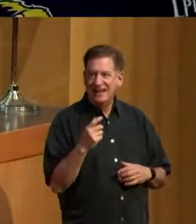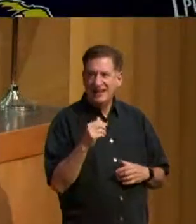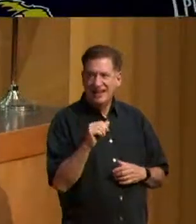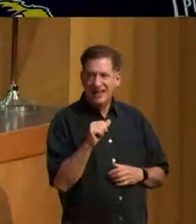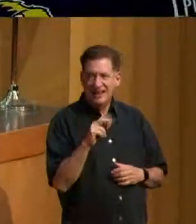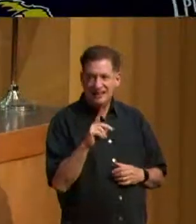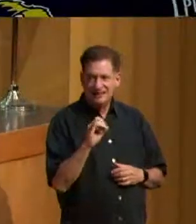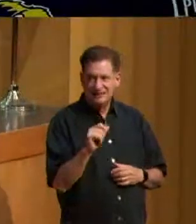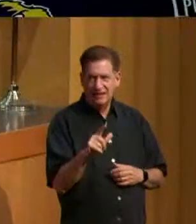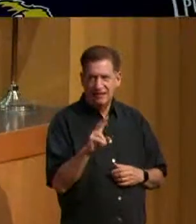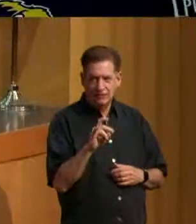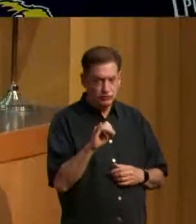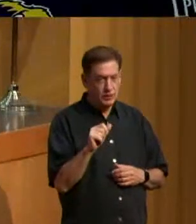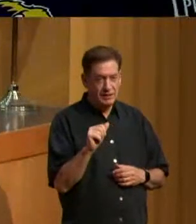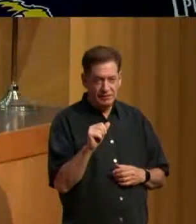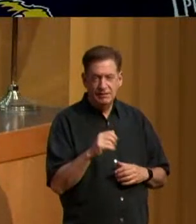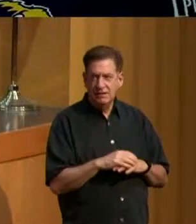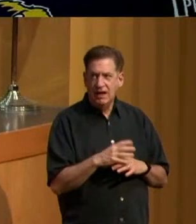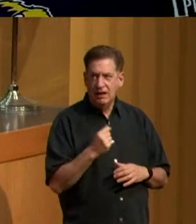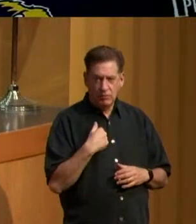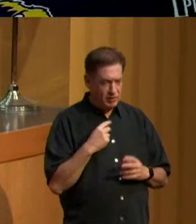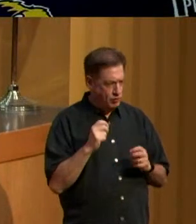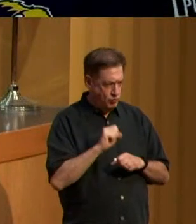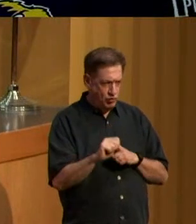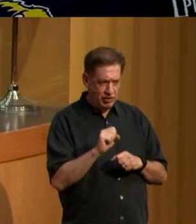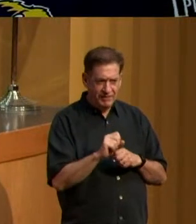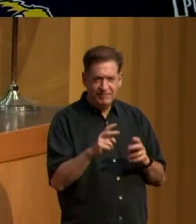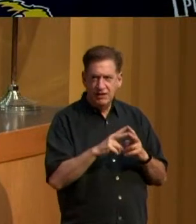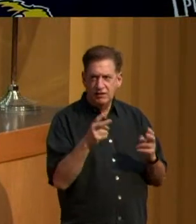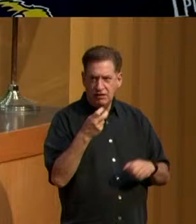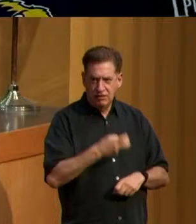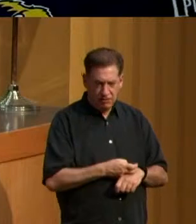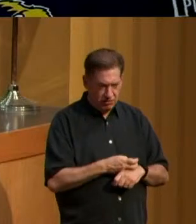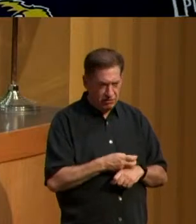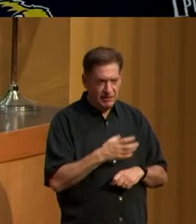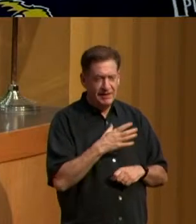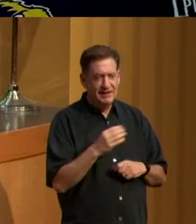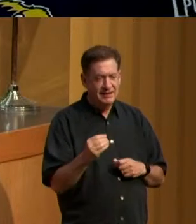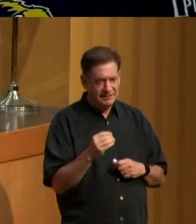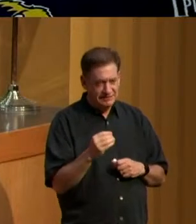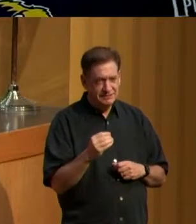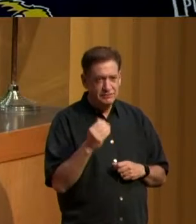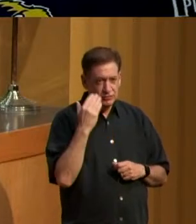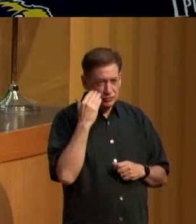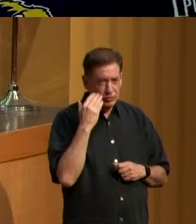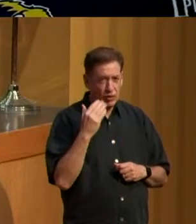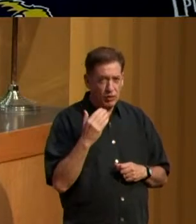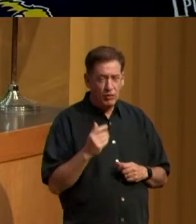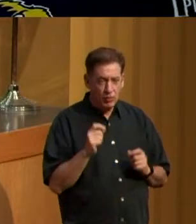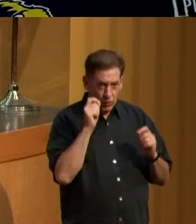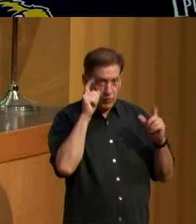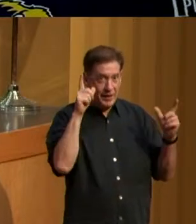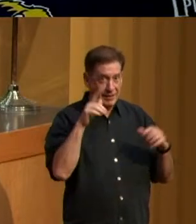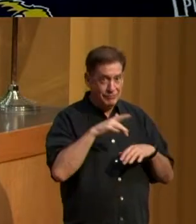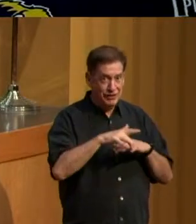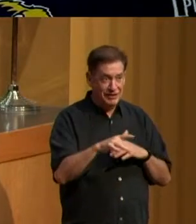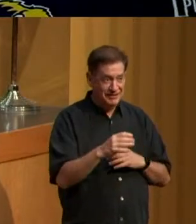very surreal. You work very hard for it from the very beginning. Waking up early on